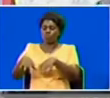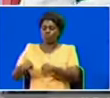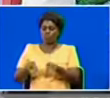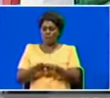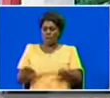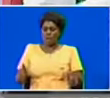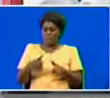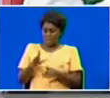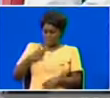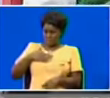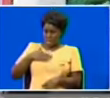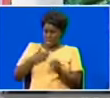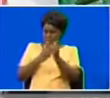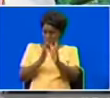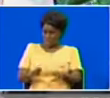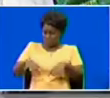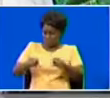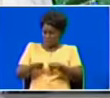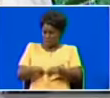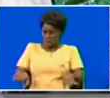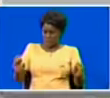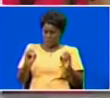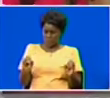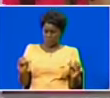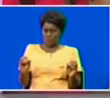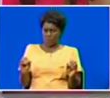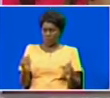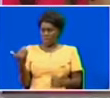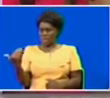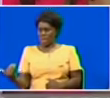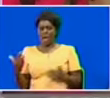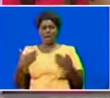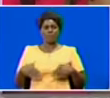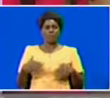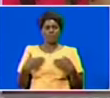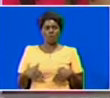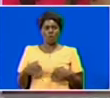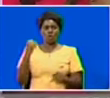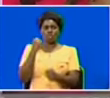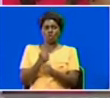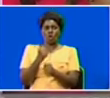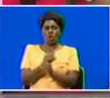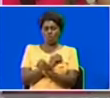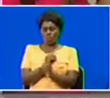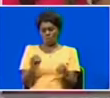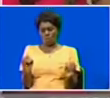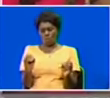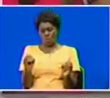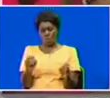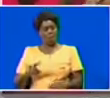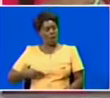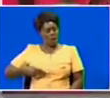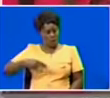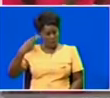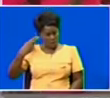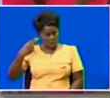my watch, the land will not be grabbed. Let's also talk about young people because the unemployment rate in Kenya is skyrocketing. What